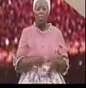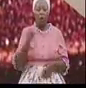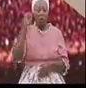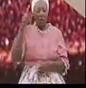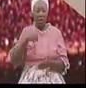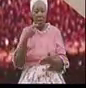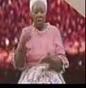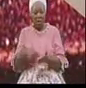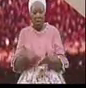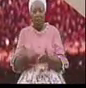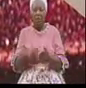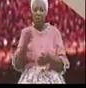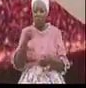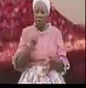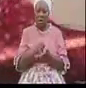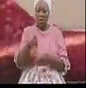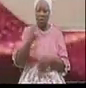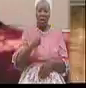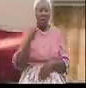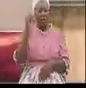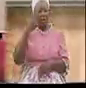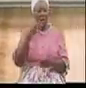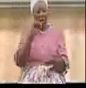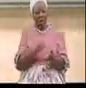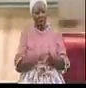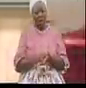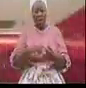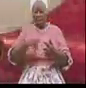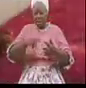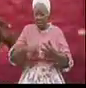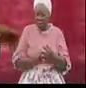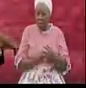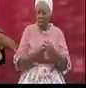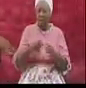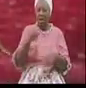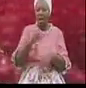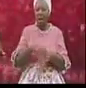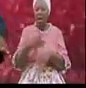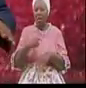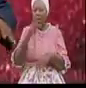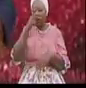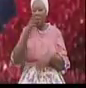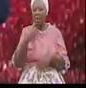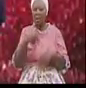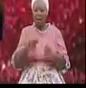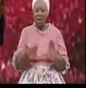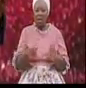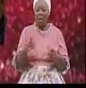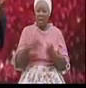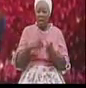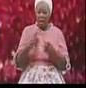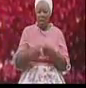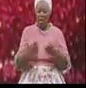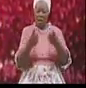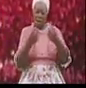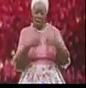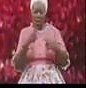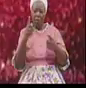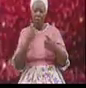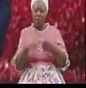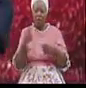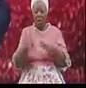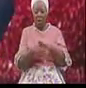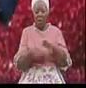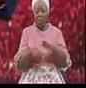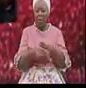to understand that. Begin at the kindergarten, that you can then come to the